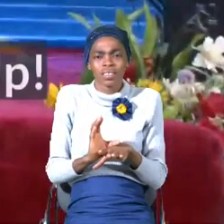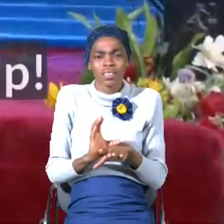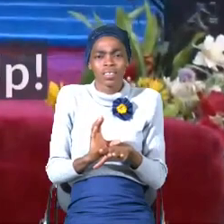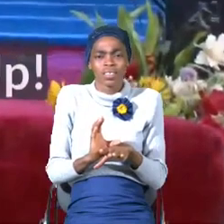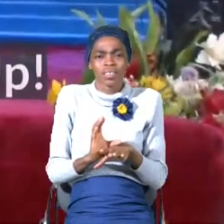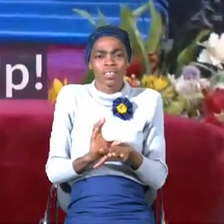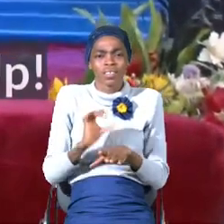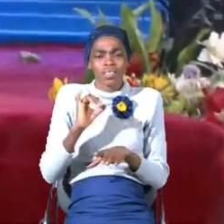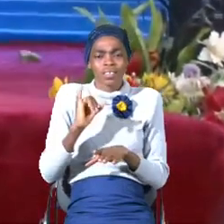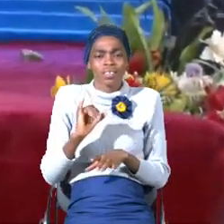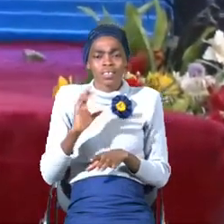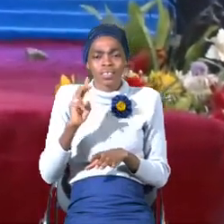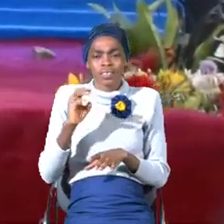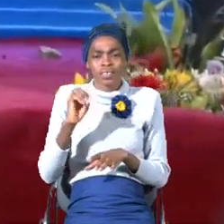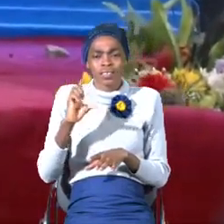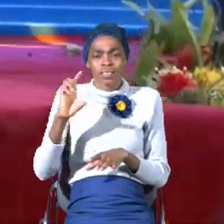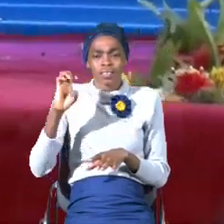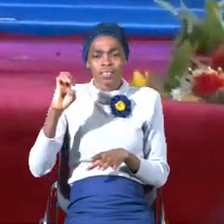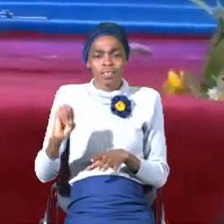yeah.